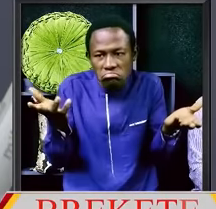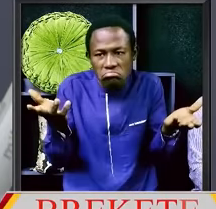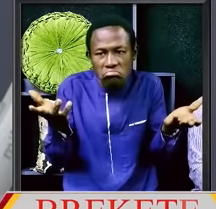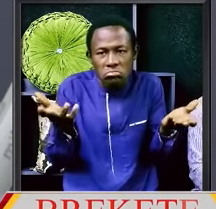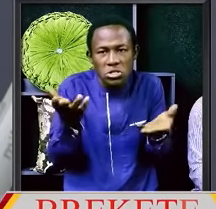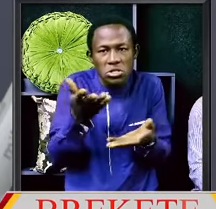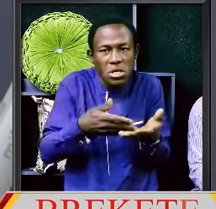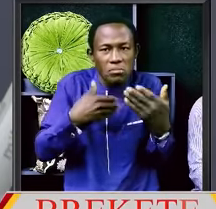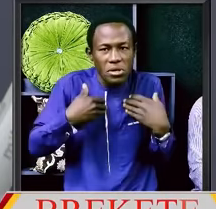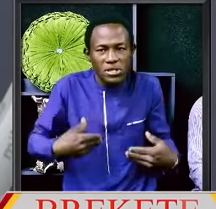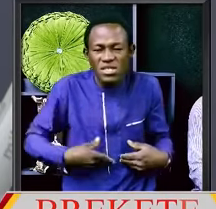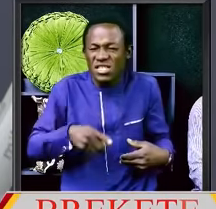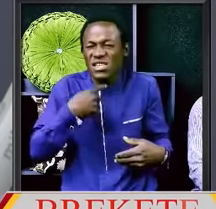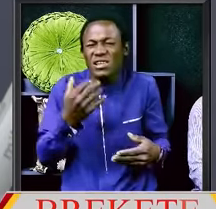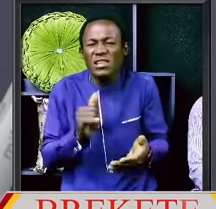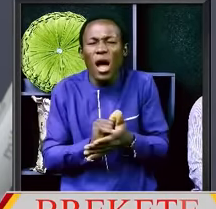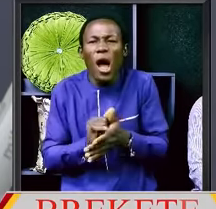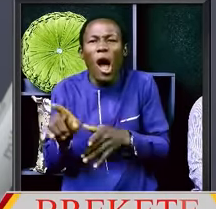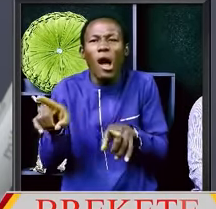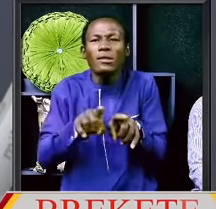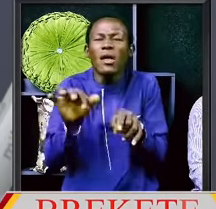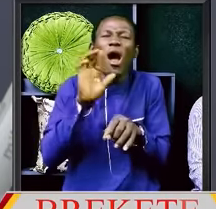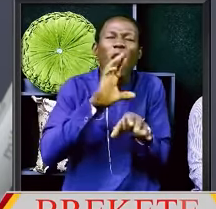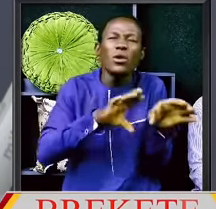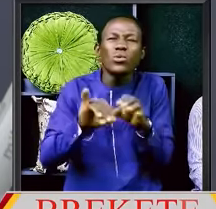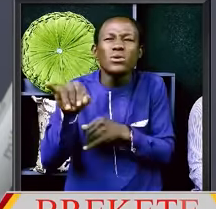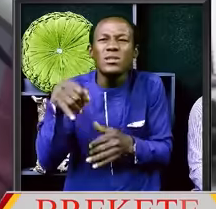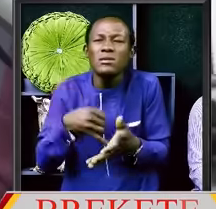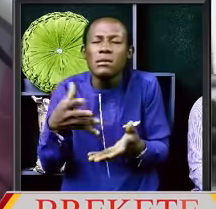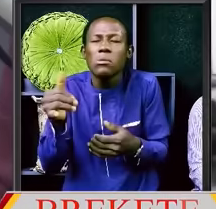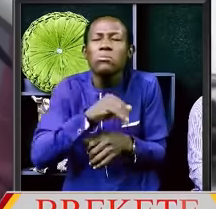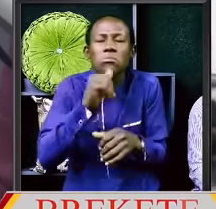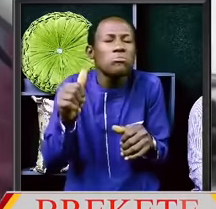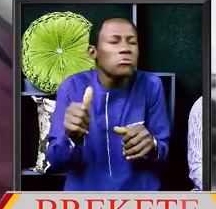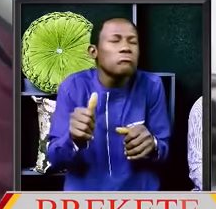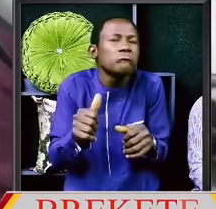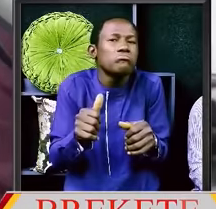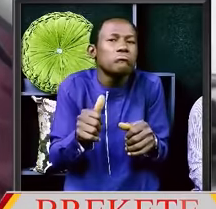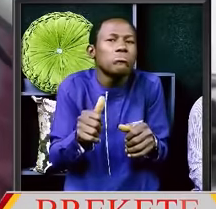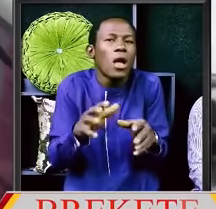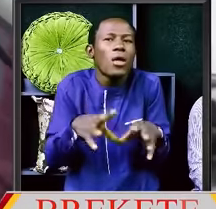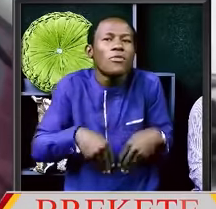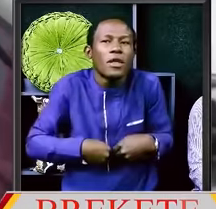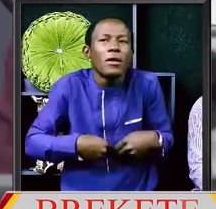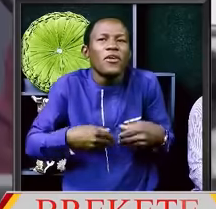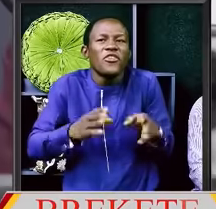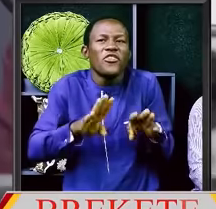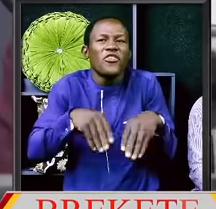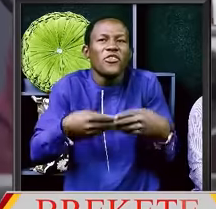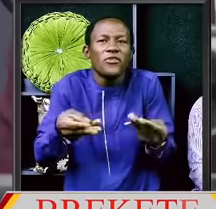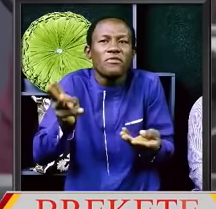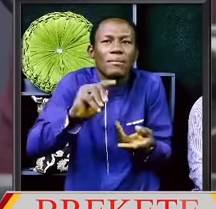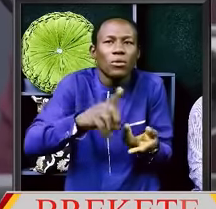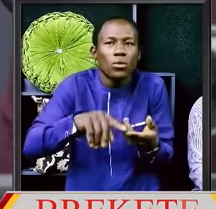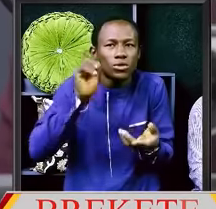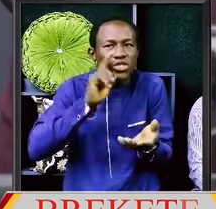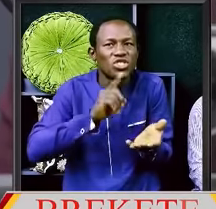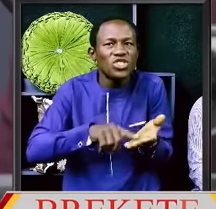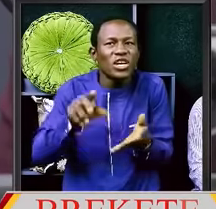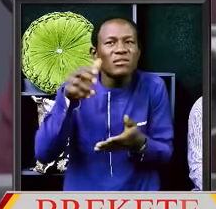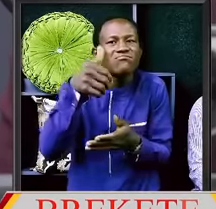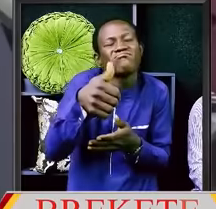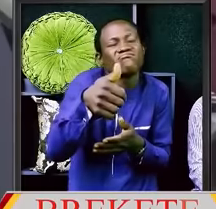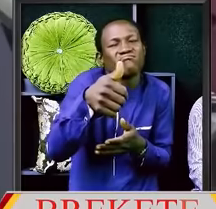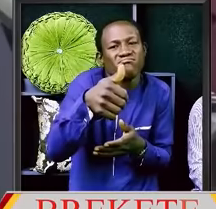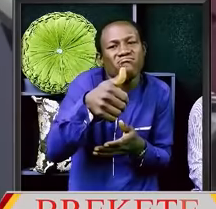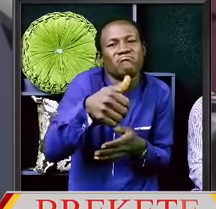Now somebody say, as they do and now they don't agree, go. Give them, make them check by themselves.